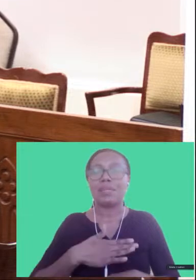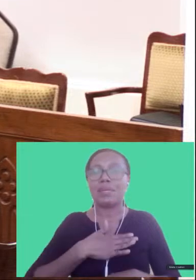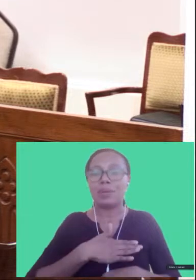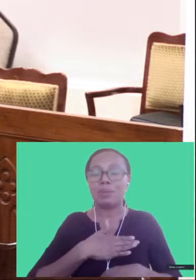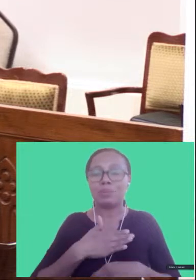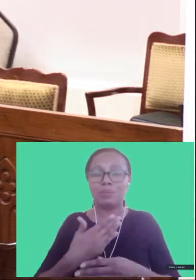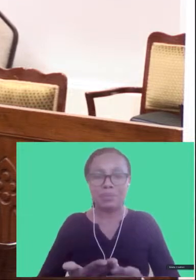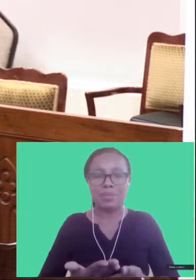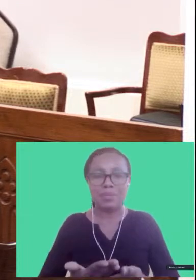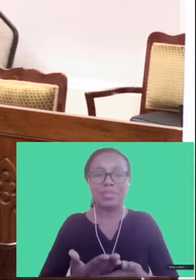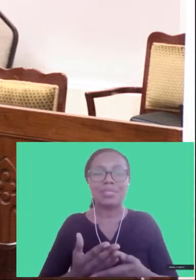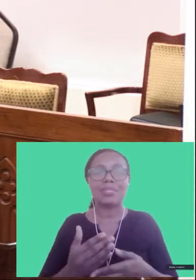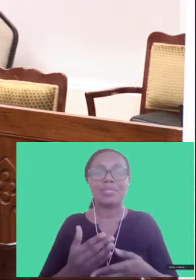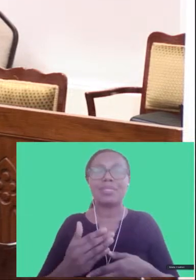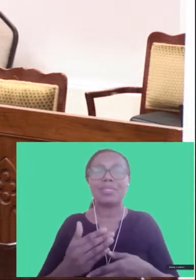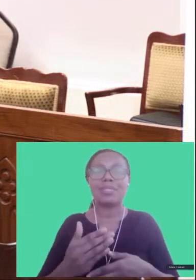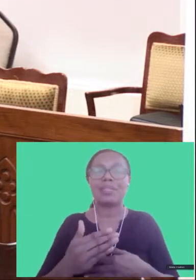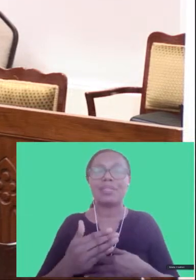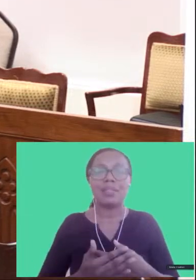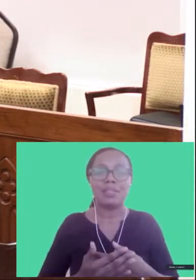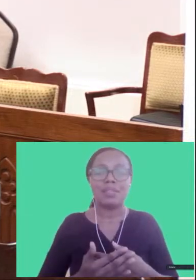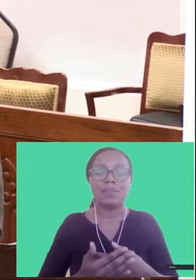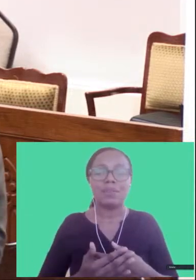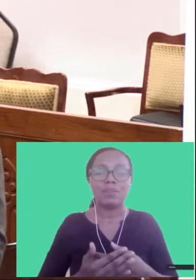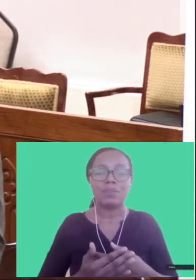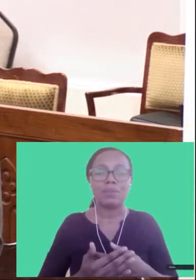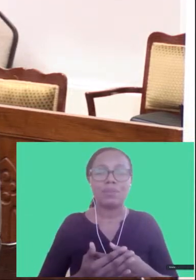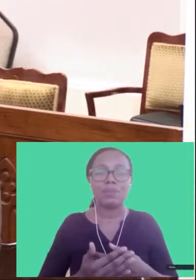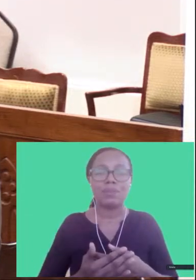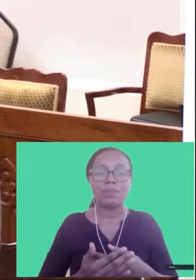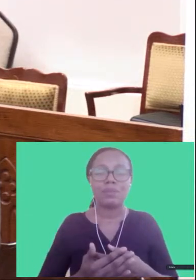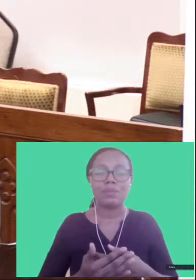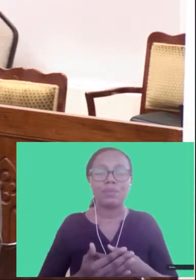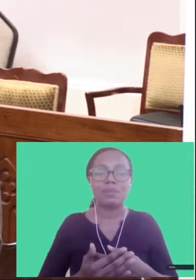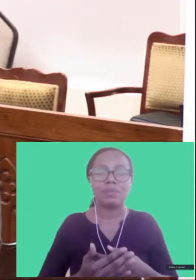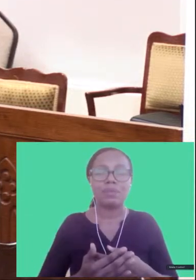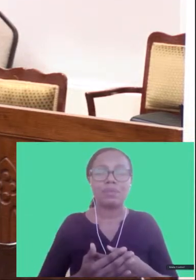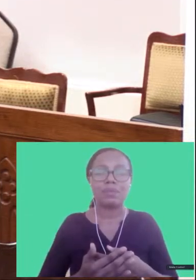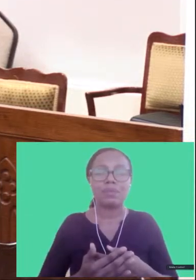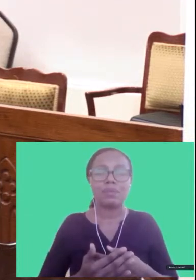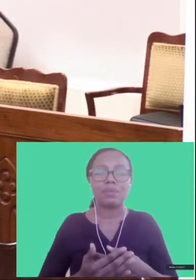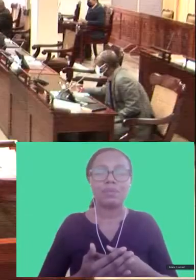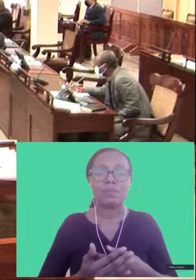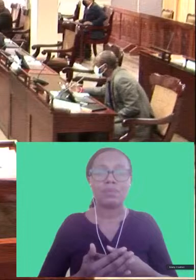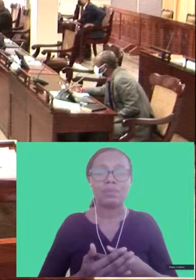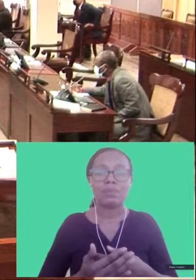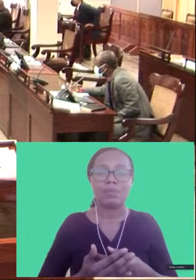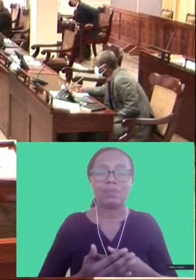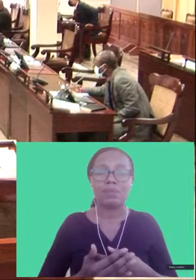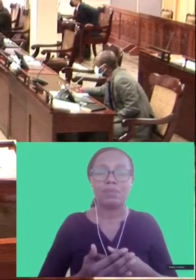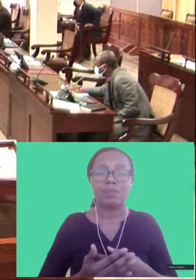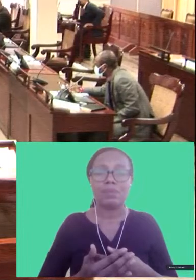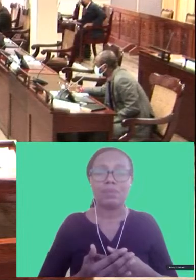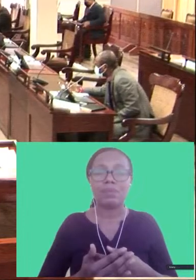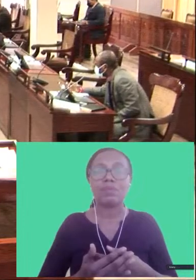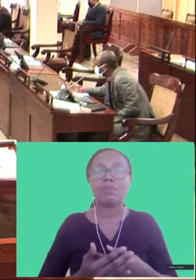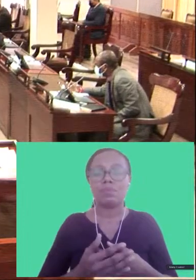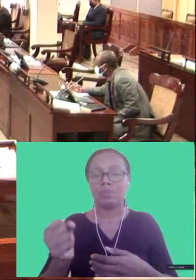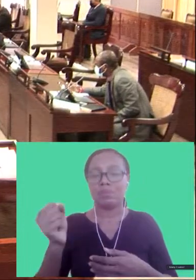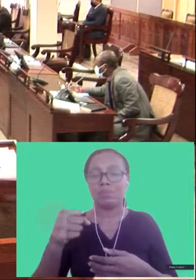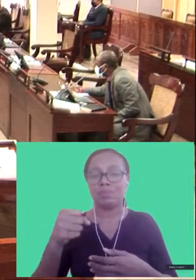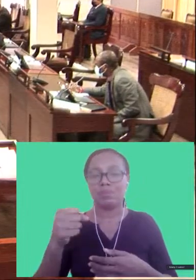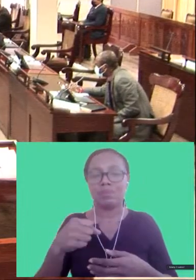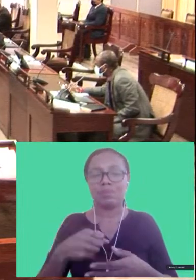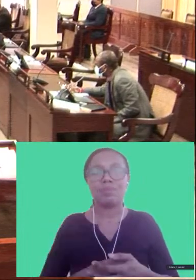and ask for leave to sit again. Okay. Question is that I do not report His Honor the Speaker. I ask for leave to sit again. All